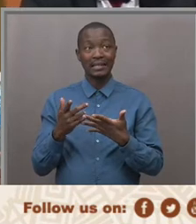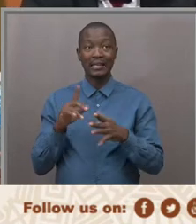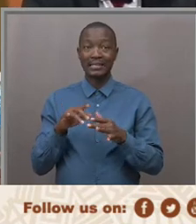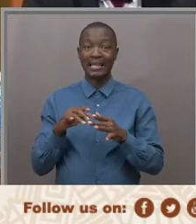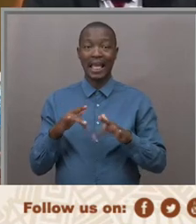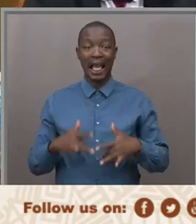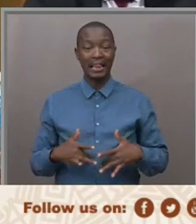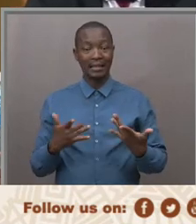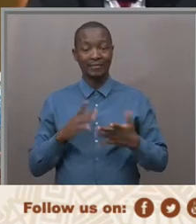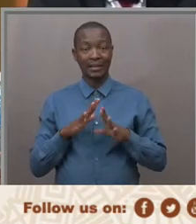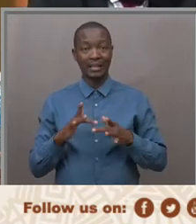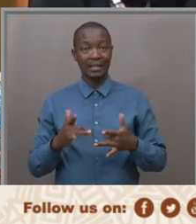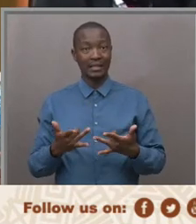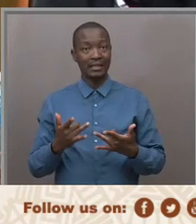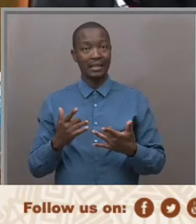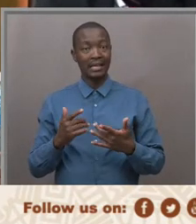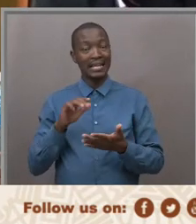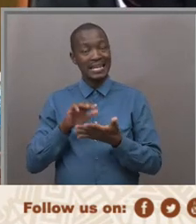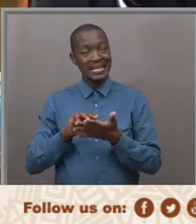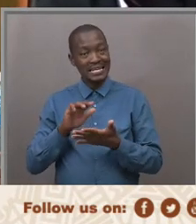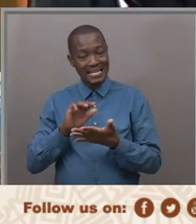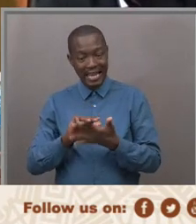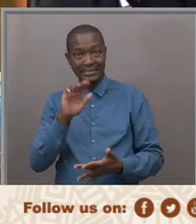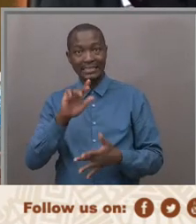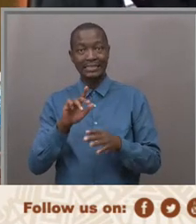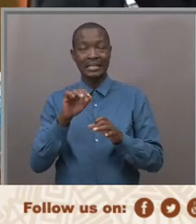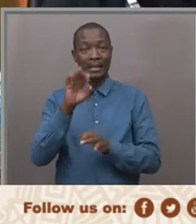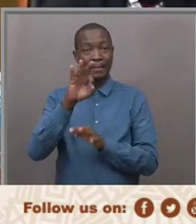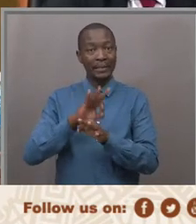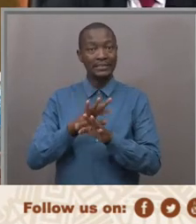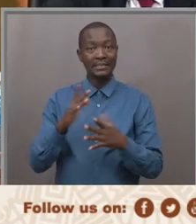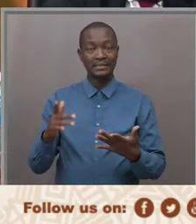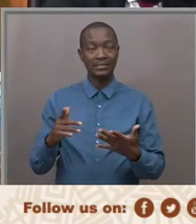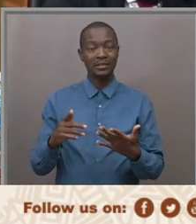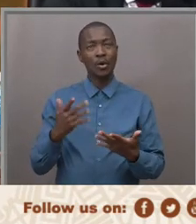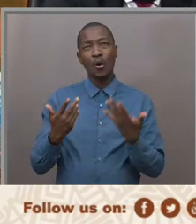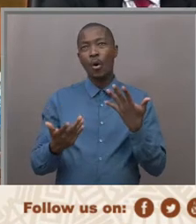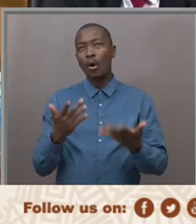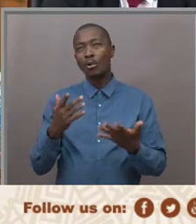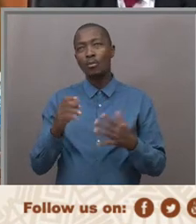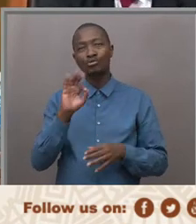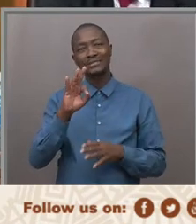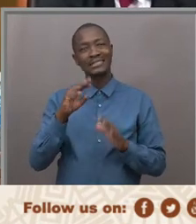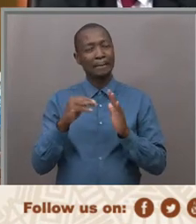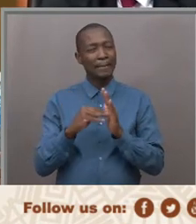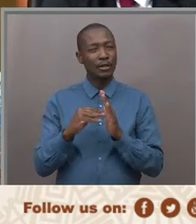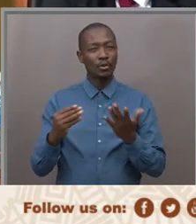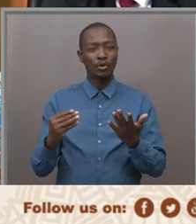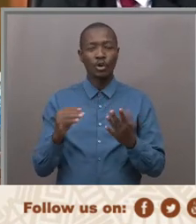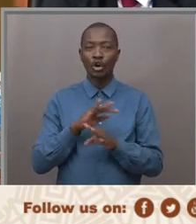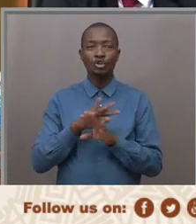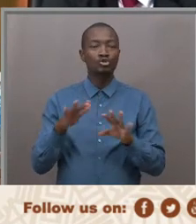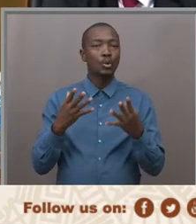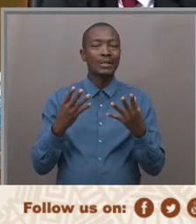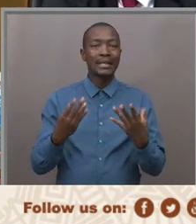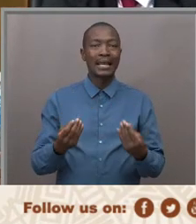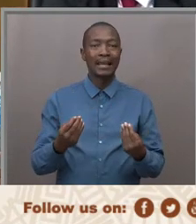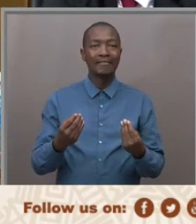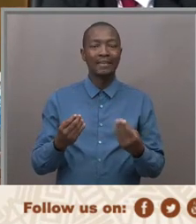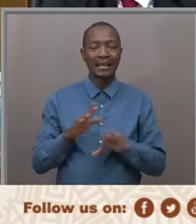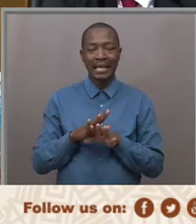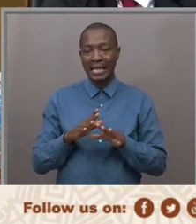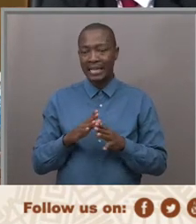life. 19% of the population of our province, almost 3 million people, do not have the certainty